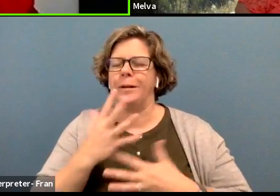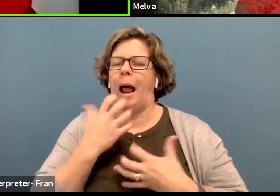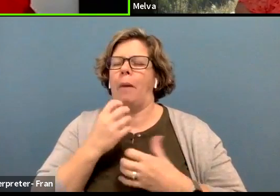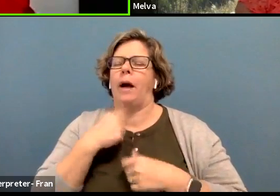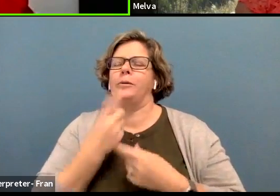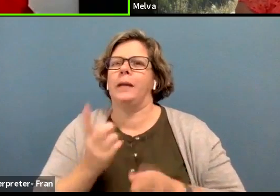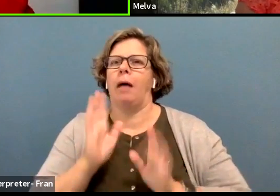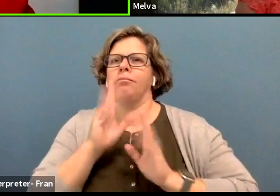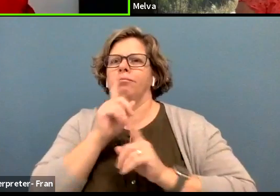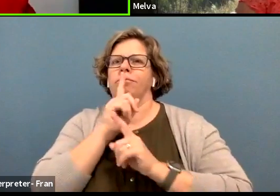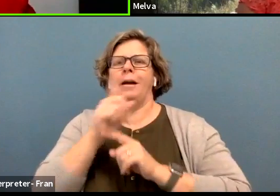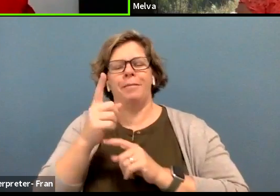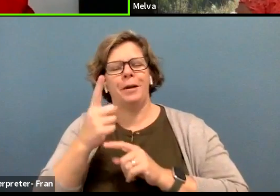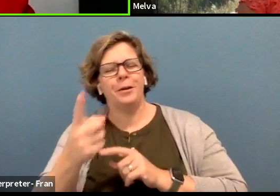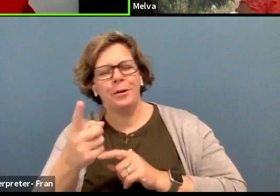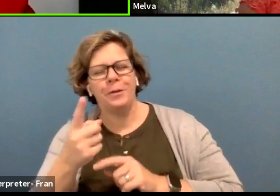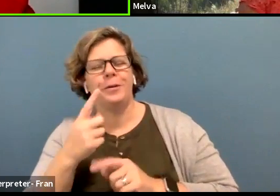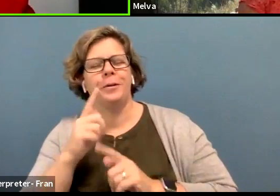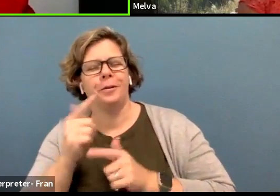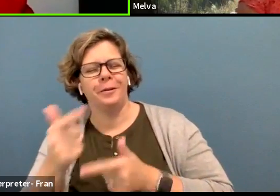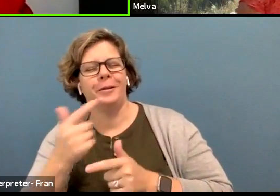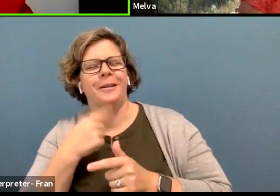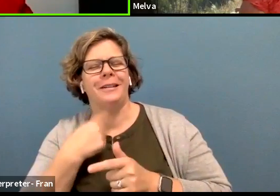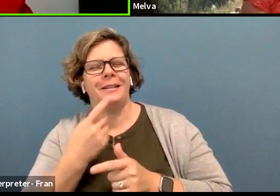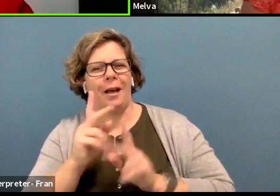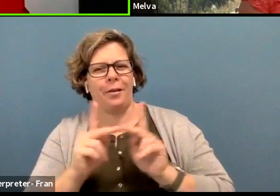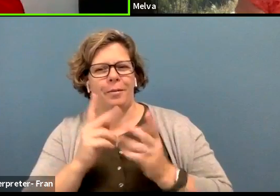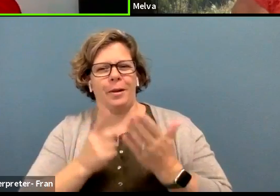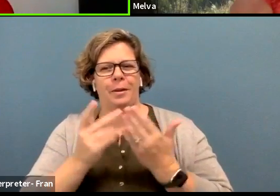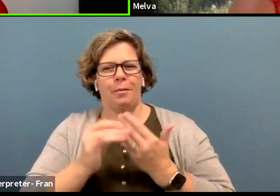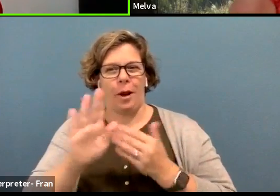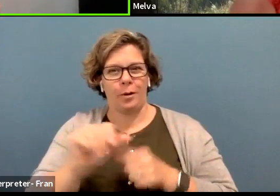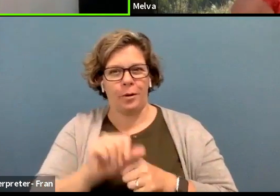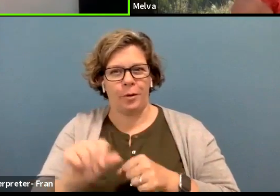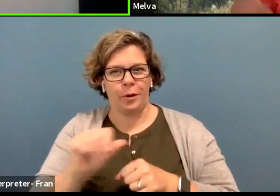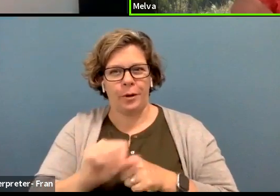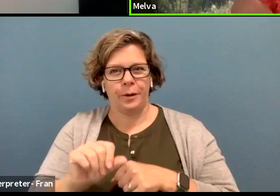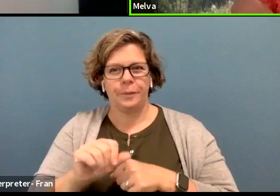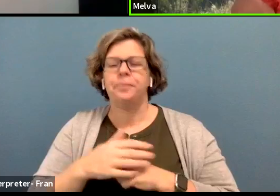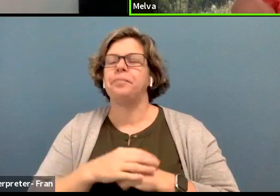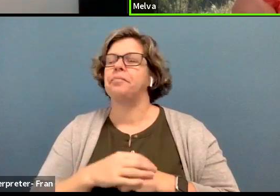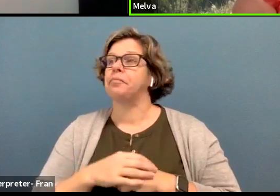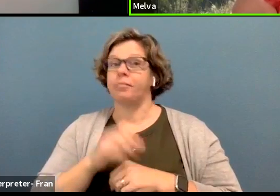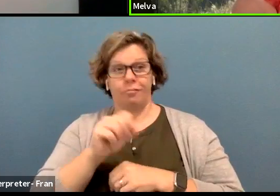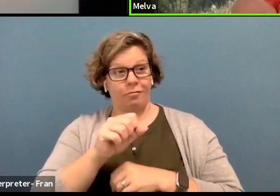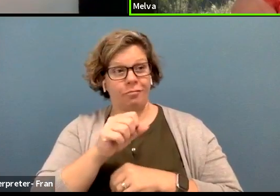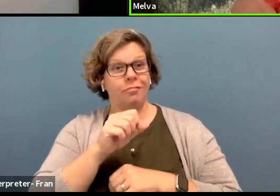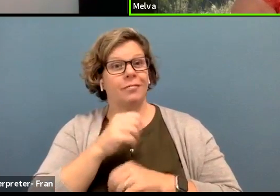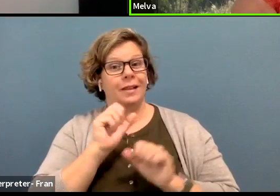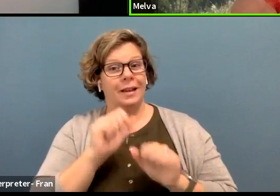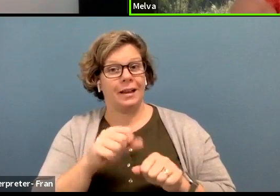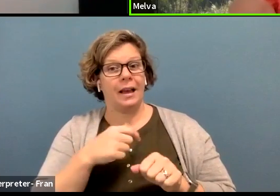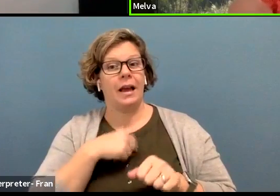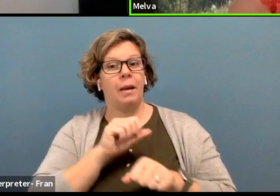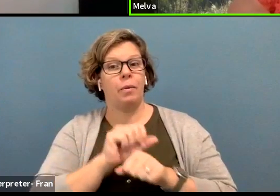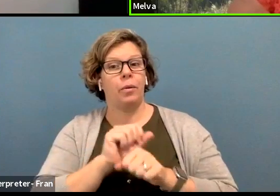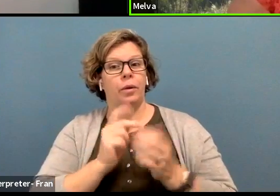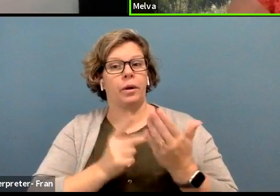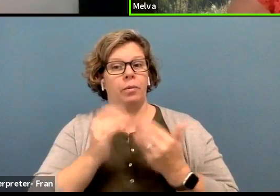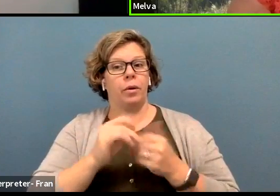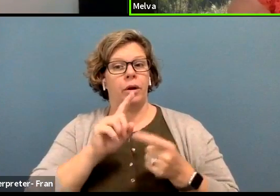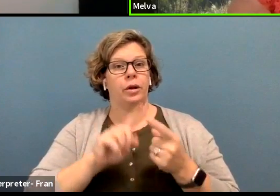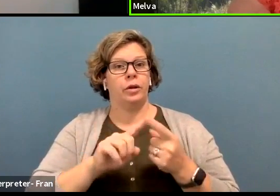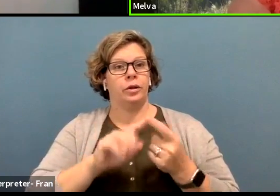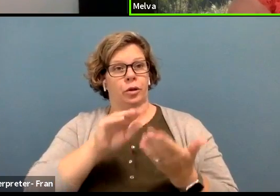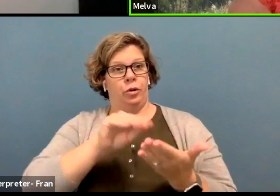but Melva, can you tell folks about a project that you're working on? I can. I'm working on a project to